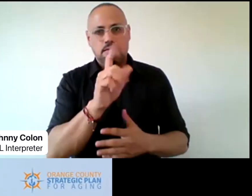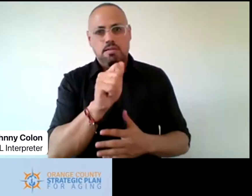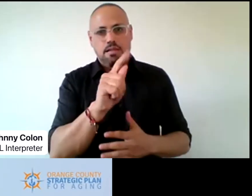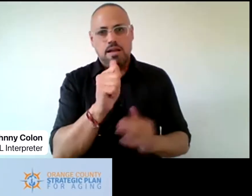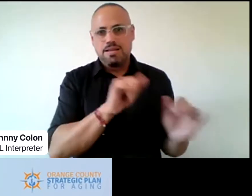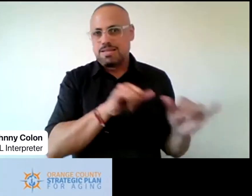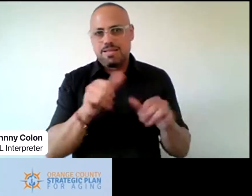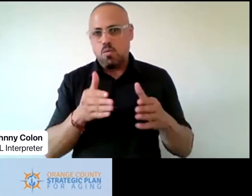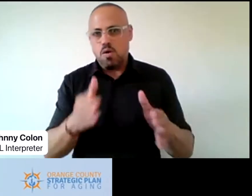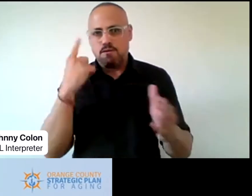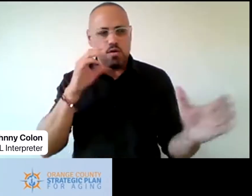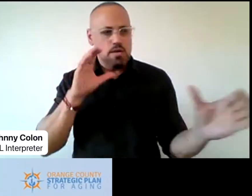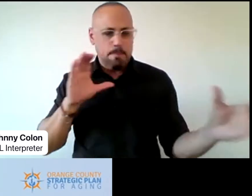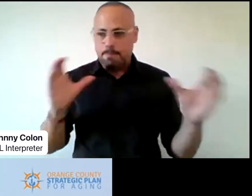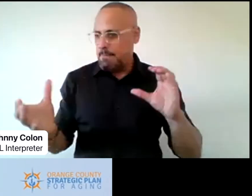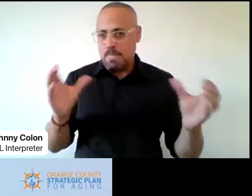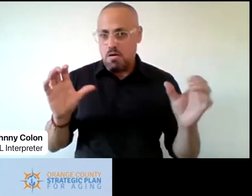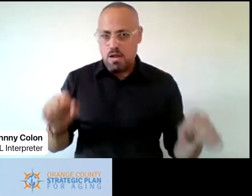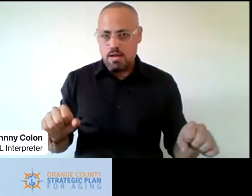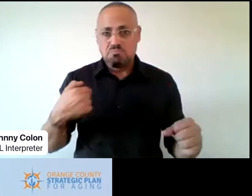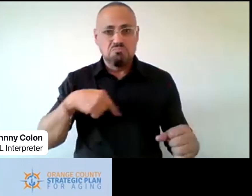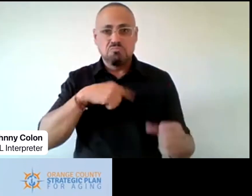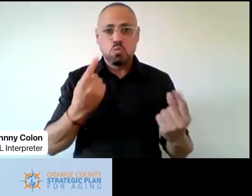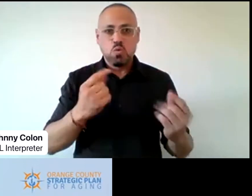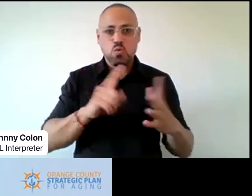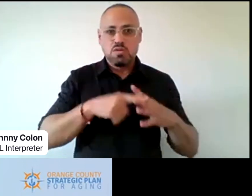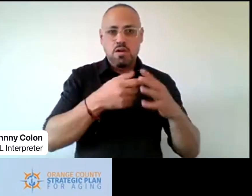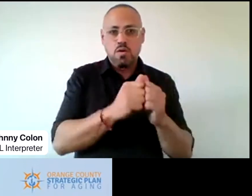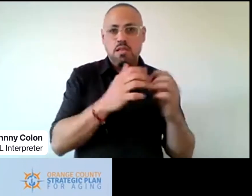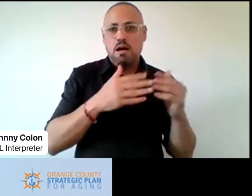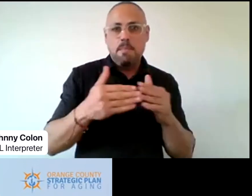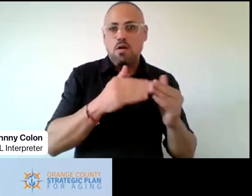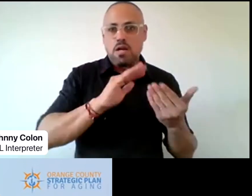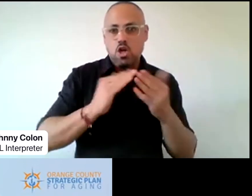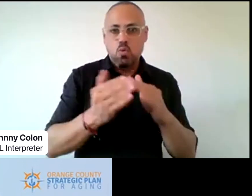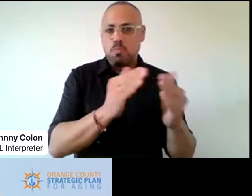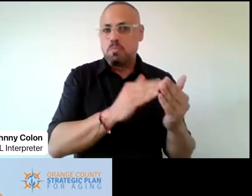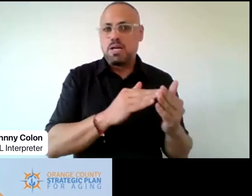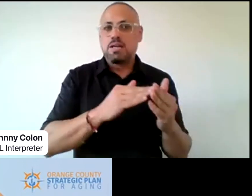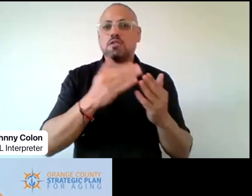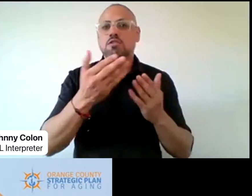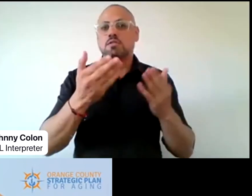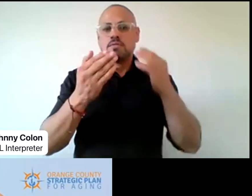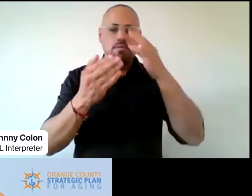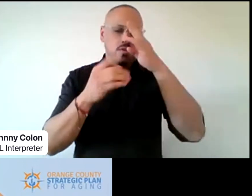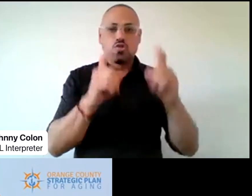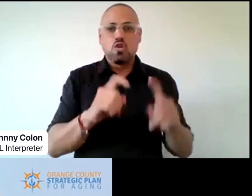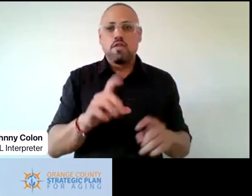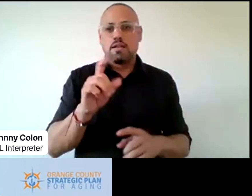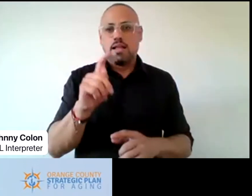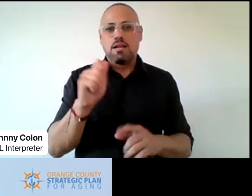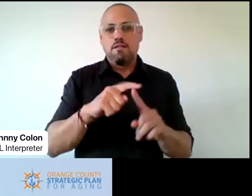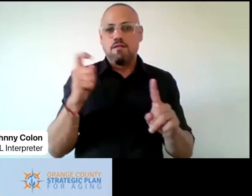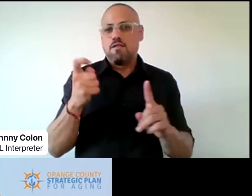that they're comparable. So we started with the American Community Survey data, which is from the US Census, and it reports throughout the